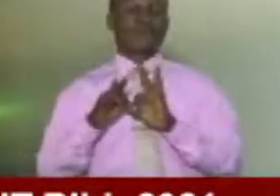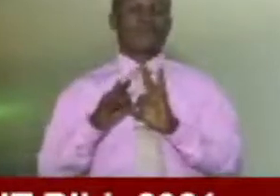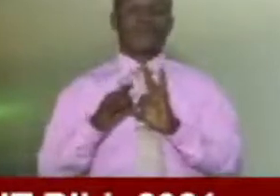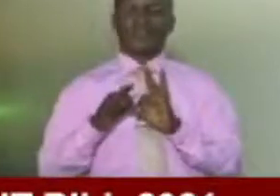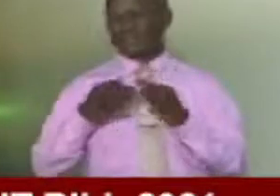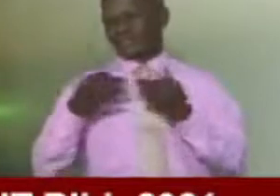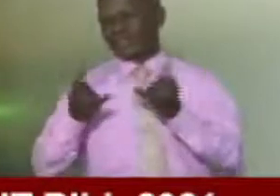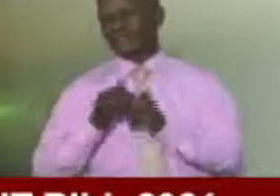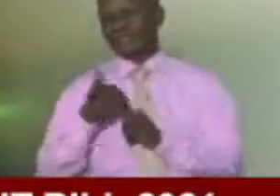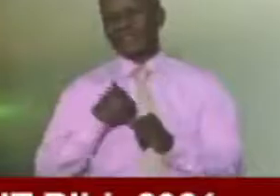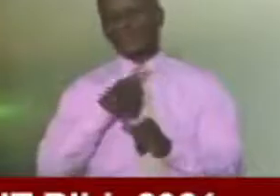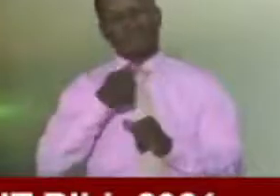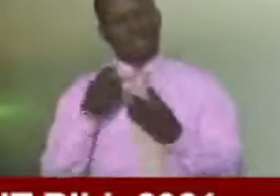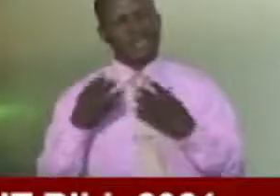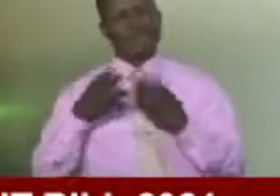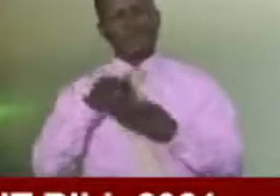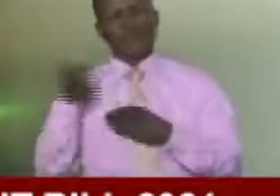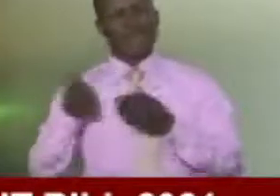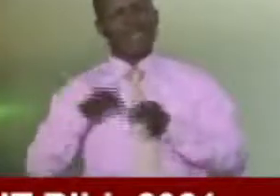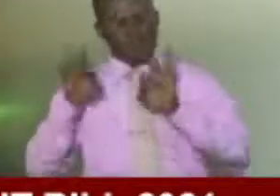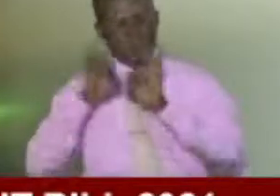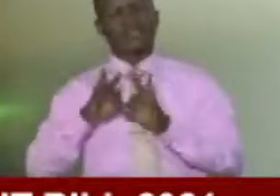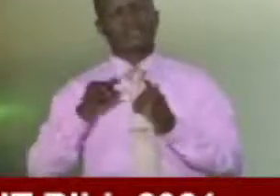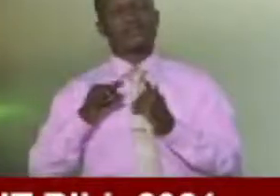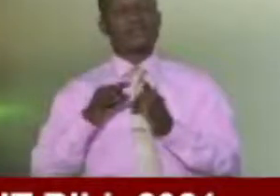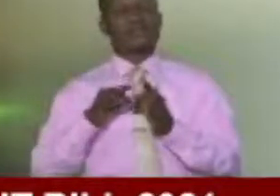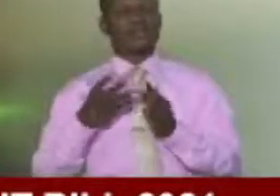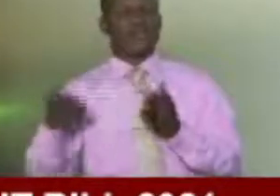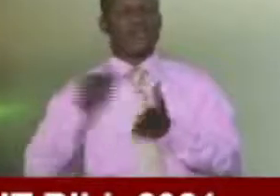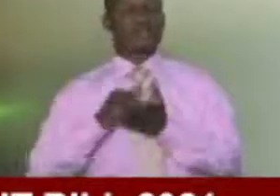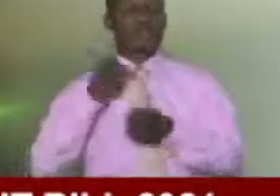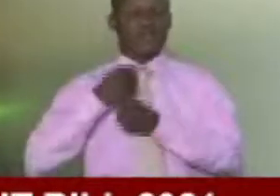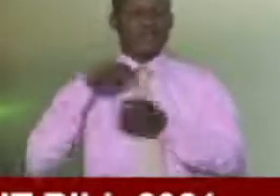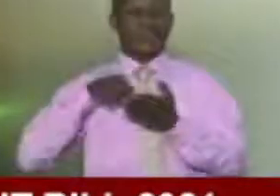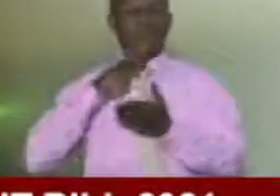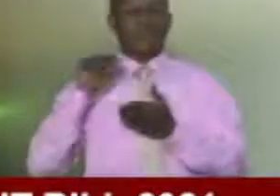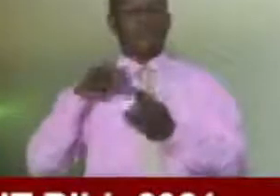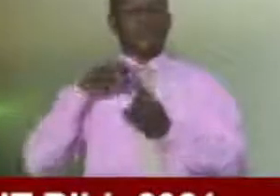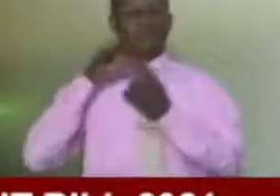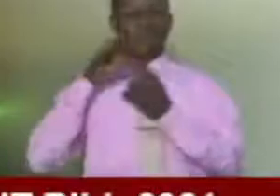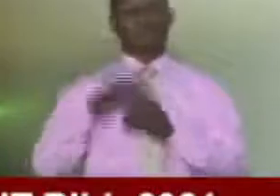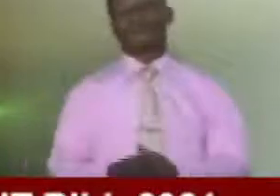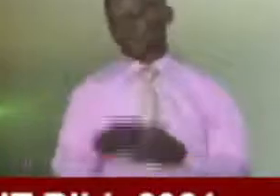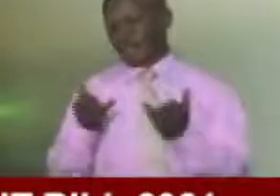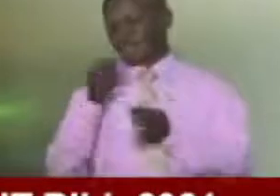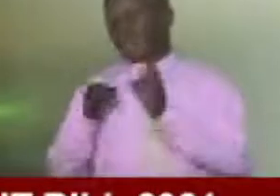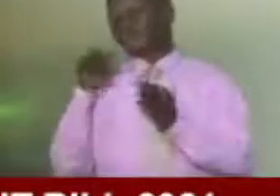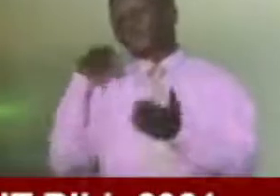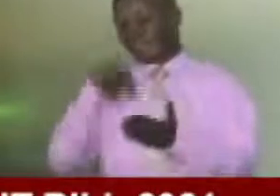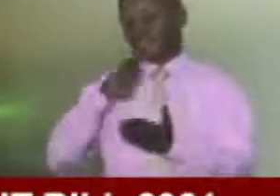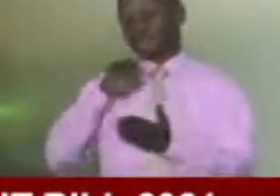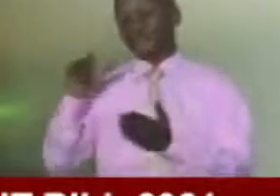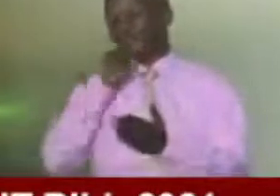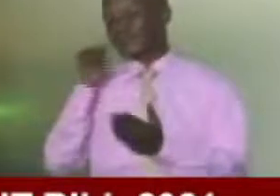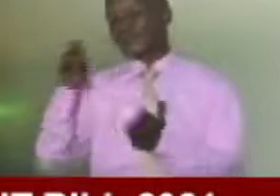are other important provisions that this electoral bill proposes. So if the bill is not passed and we conduct the